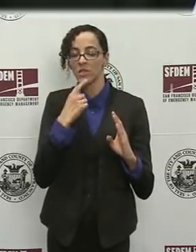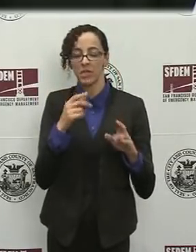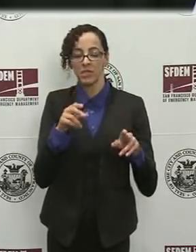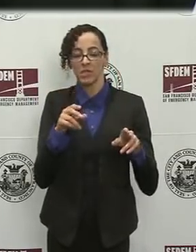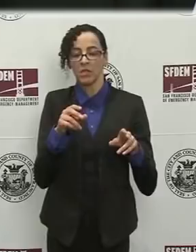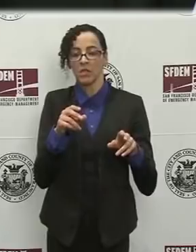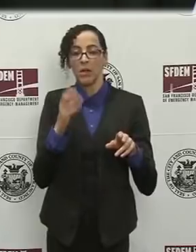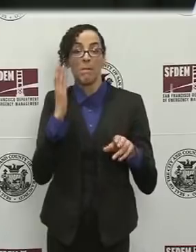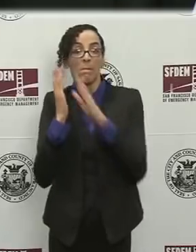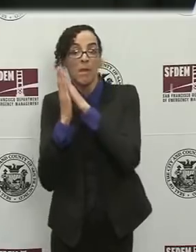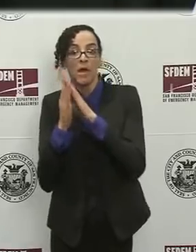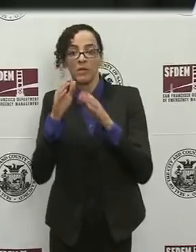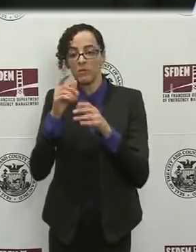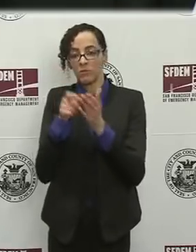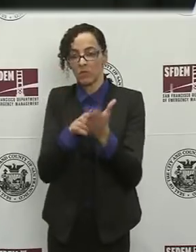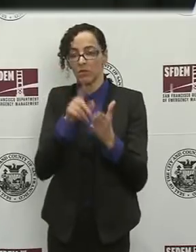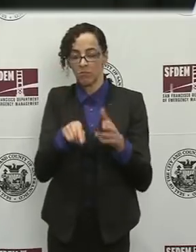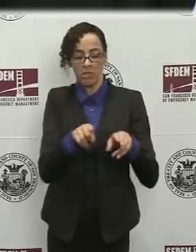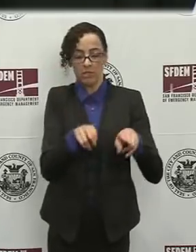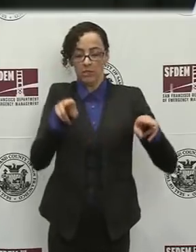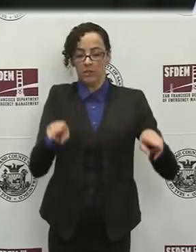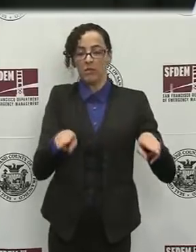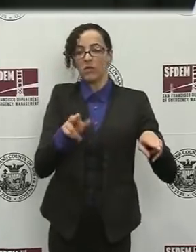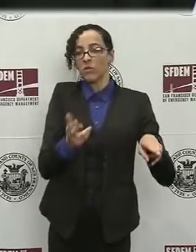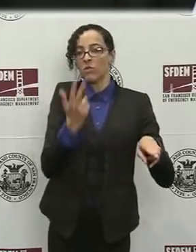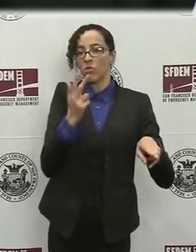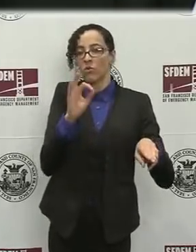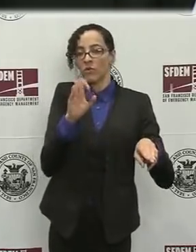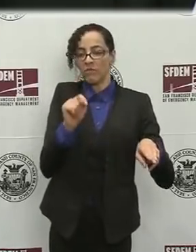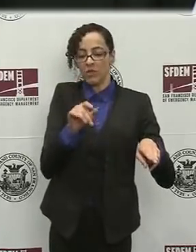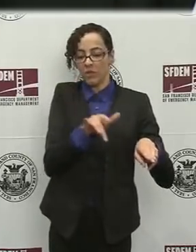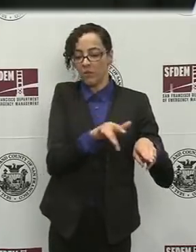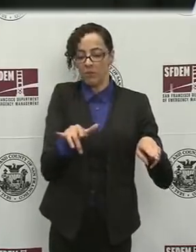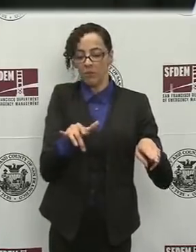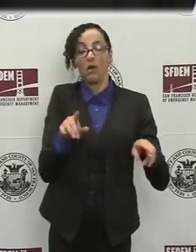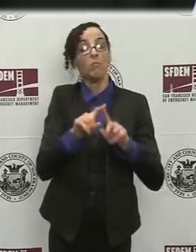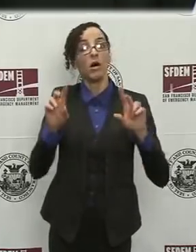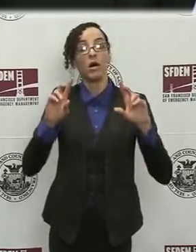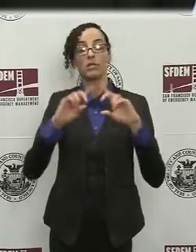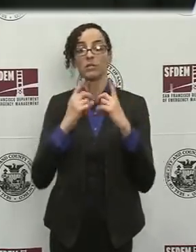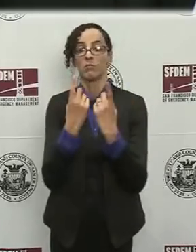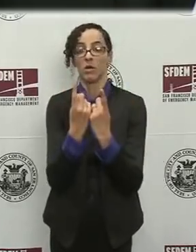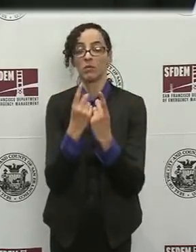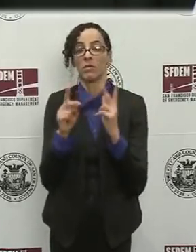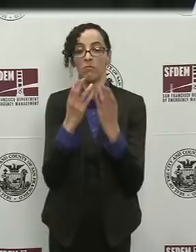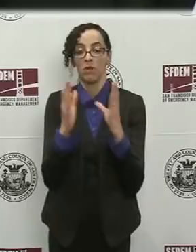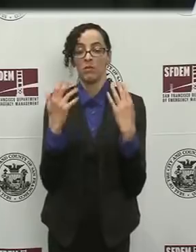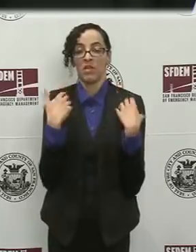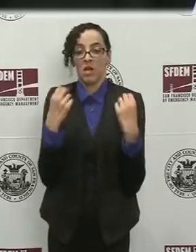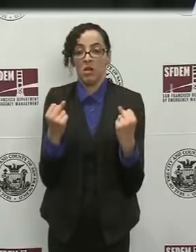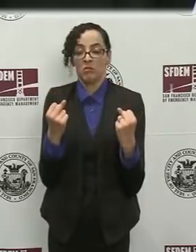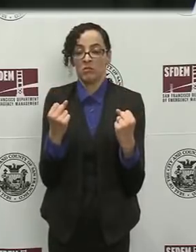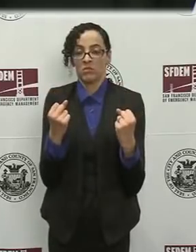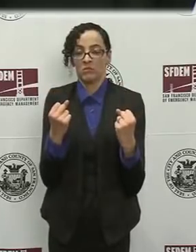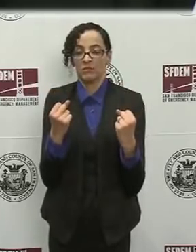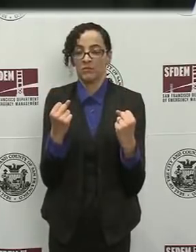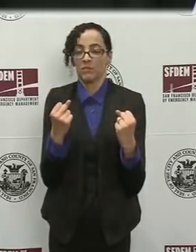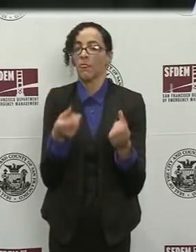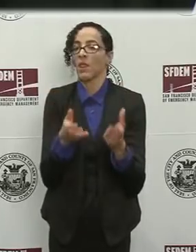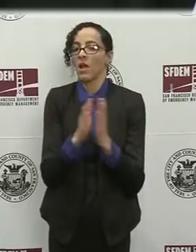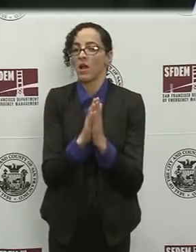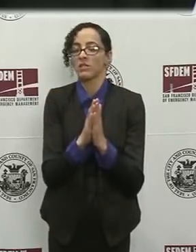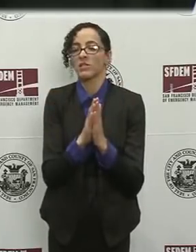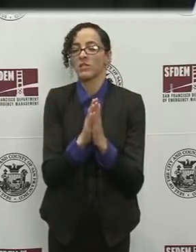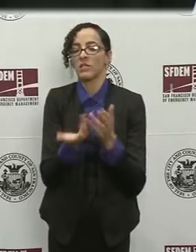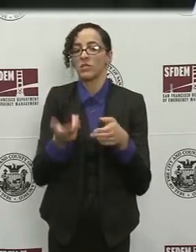that, the State Department of Health increased that to 6 feet between beds. And the latest from the state of California,